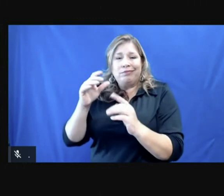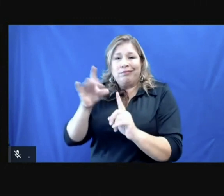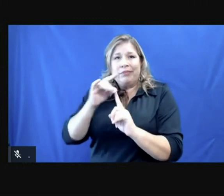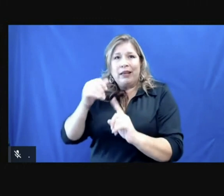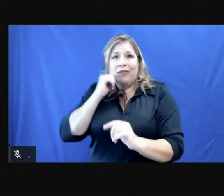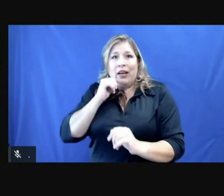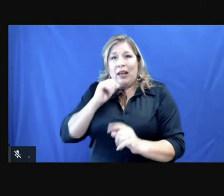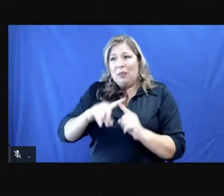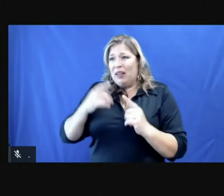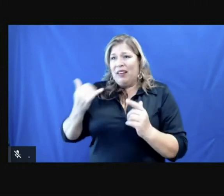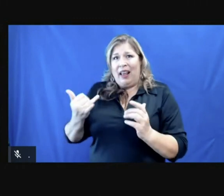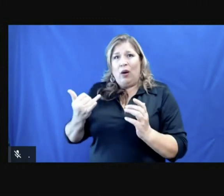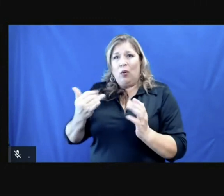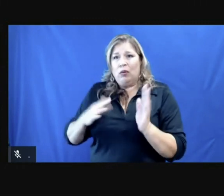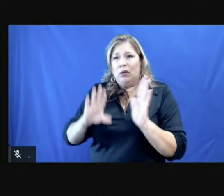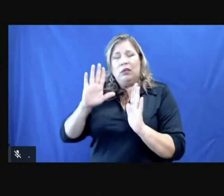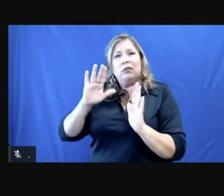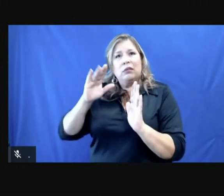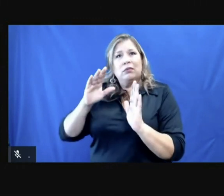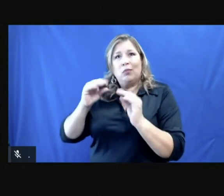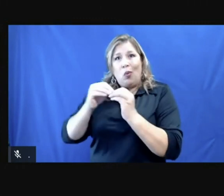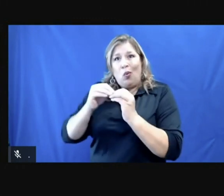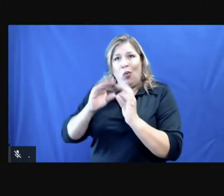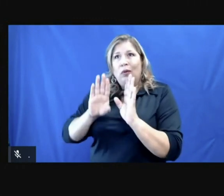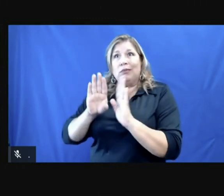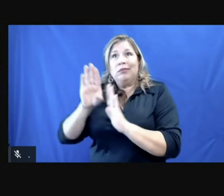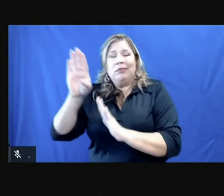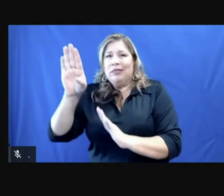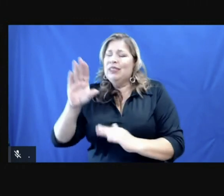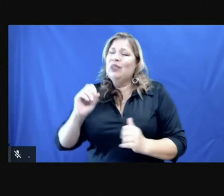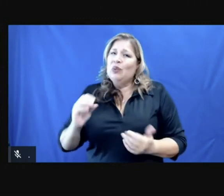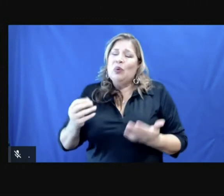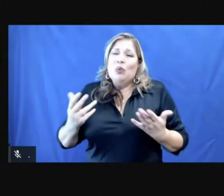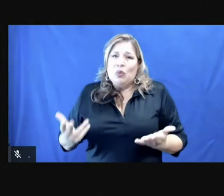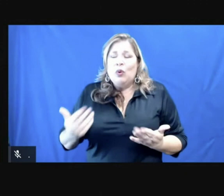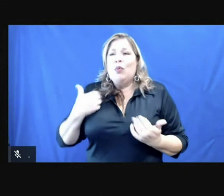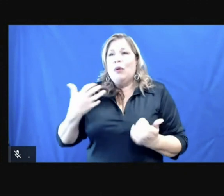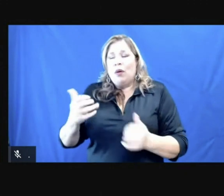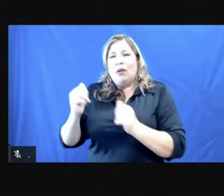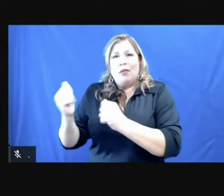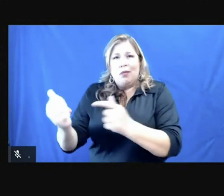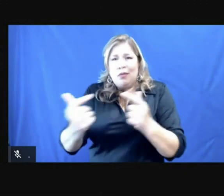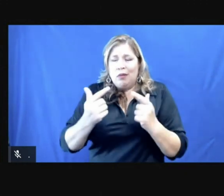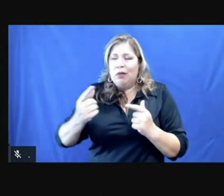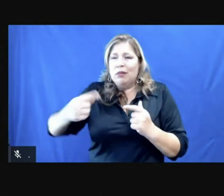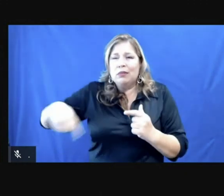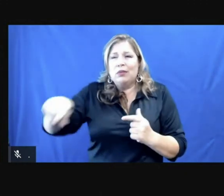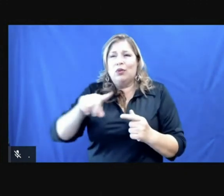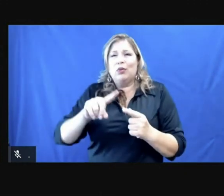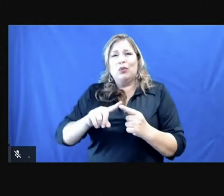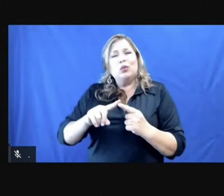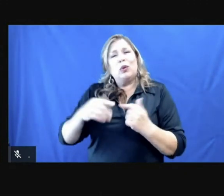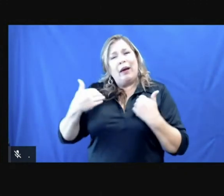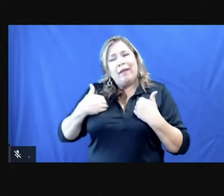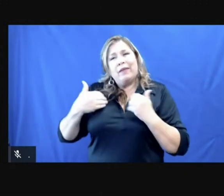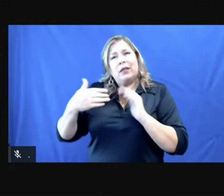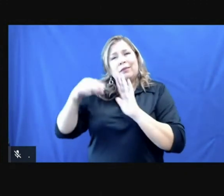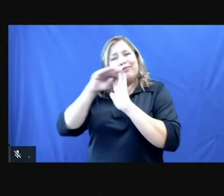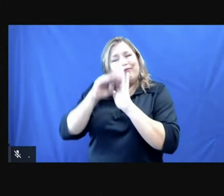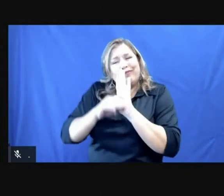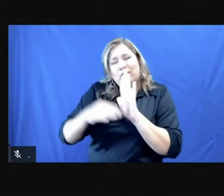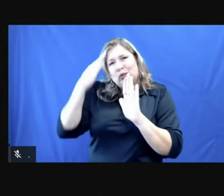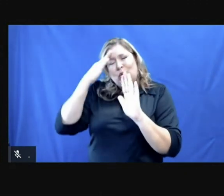difference here. So hopefully that answers your question and gives our public and Californians a little bit more guidance on what this